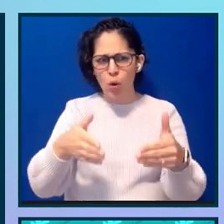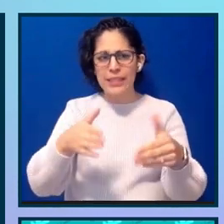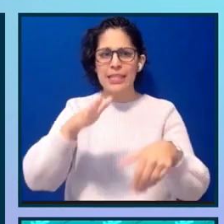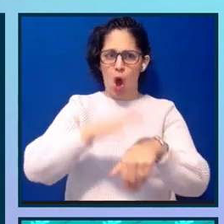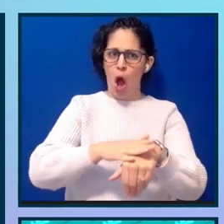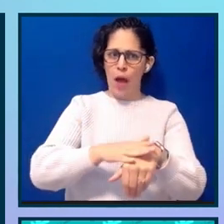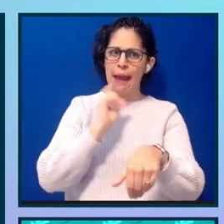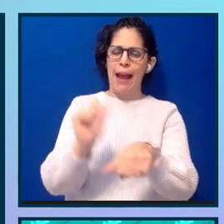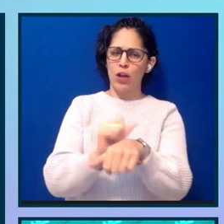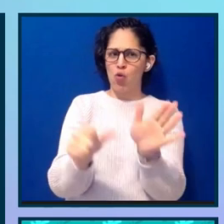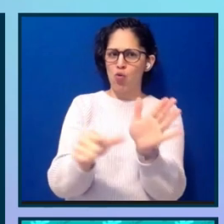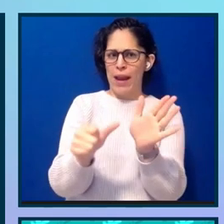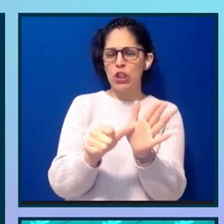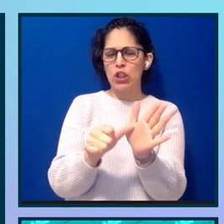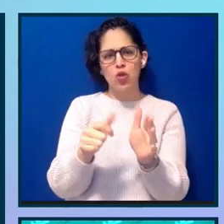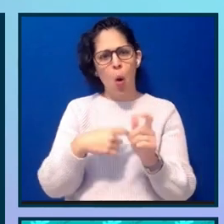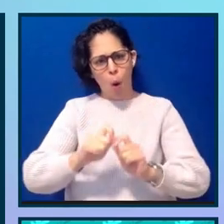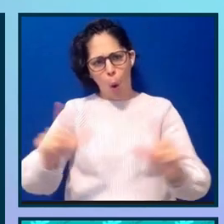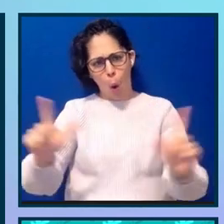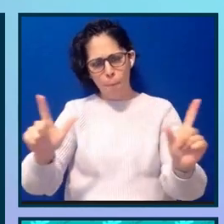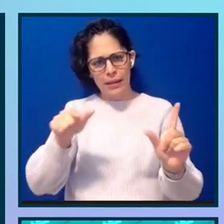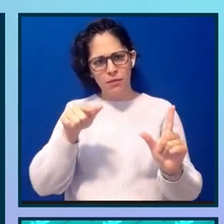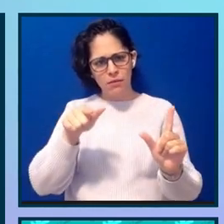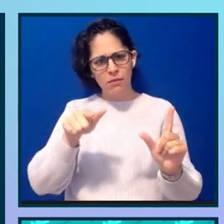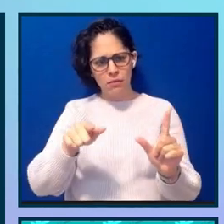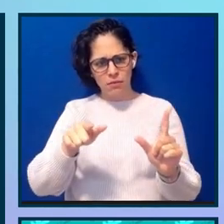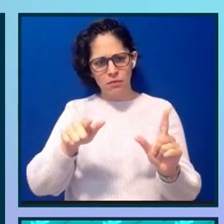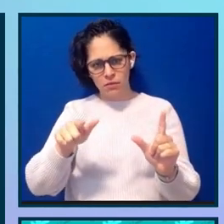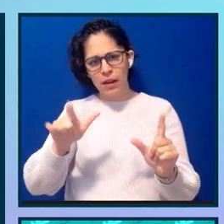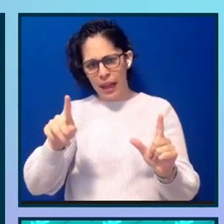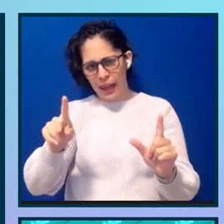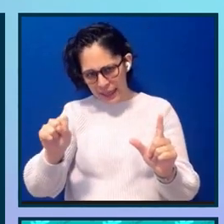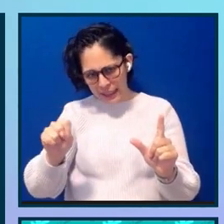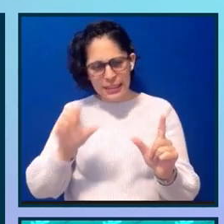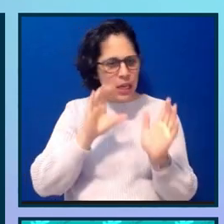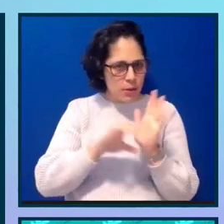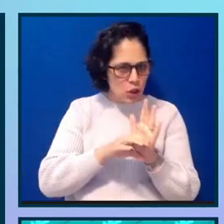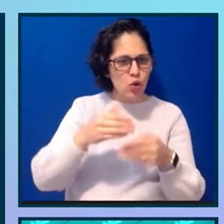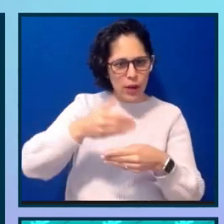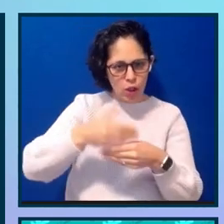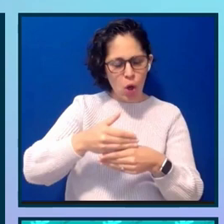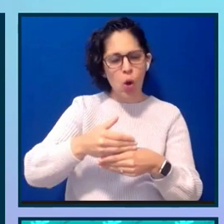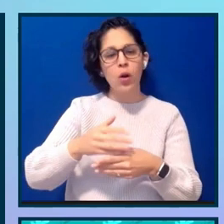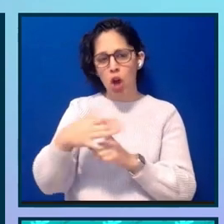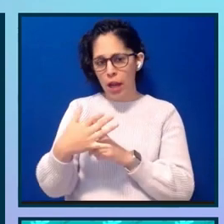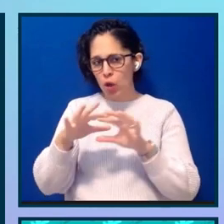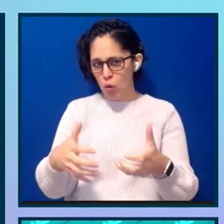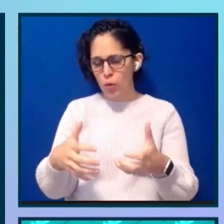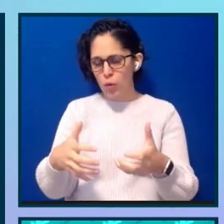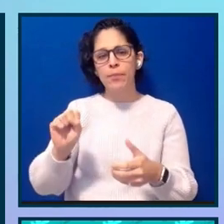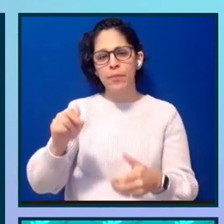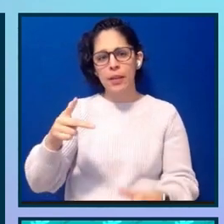I'll open the rotor. Links menu, images menu, window spots menu, content group. Space Jam, a new